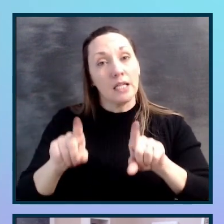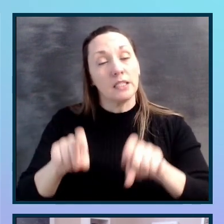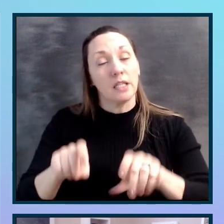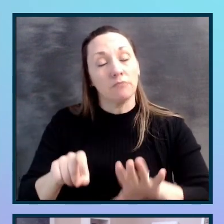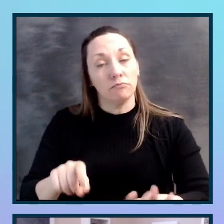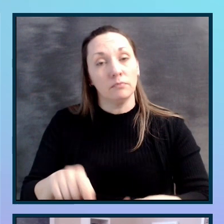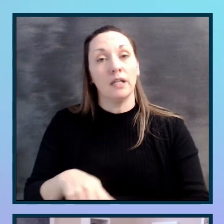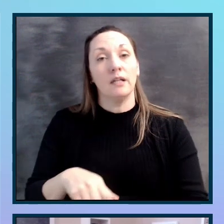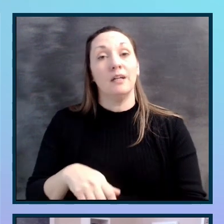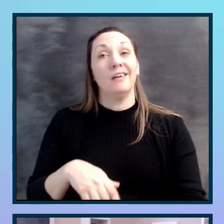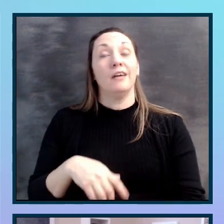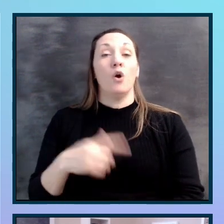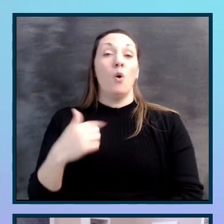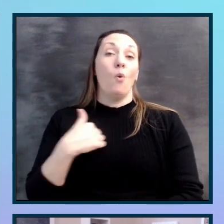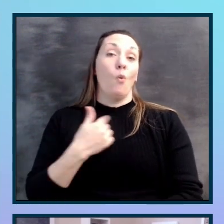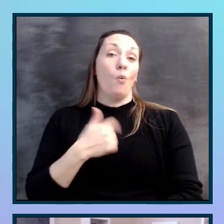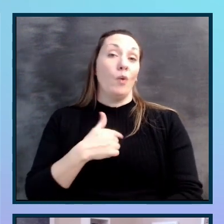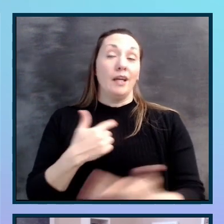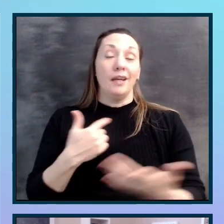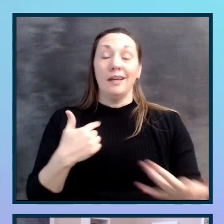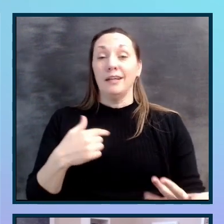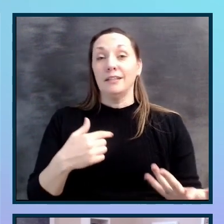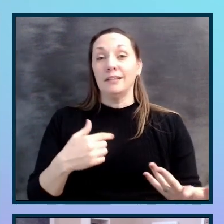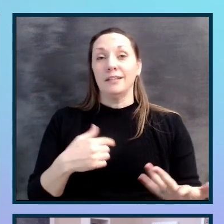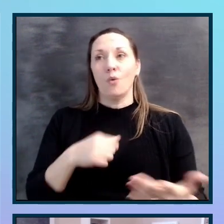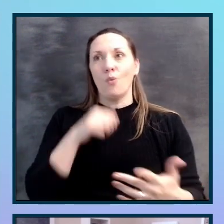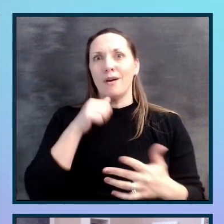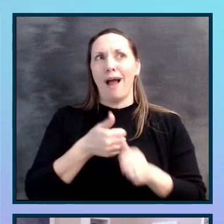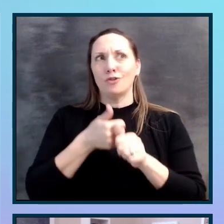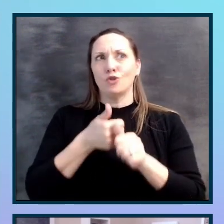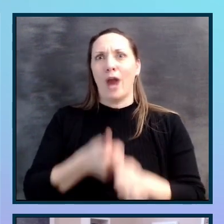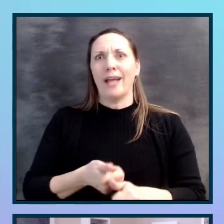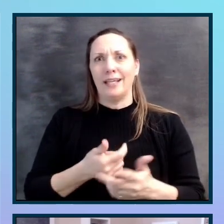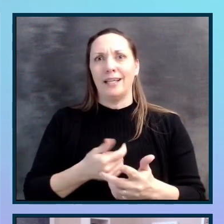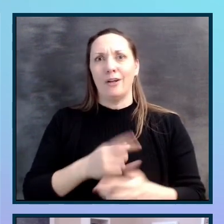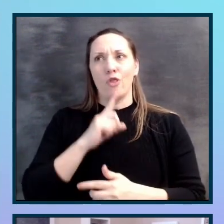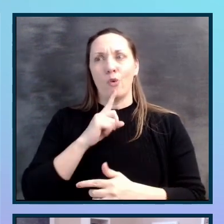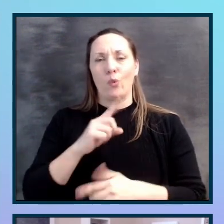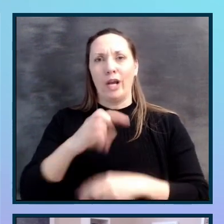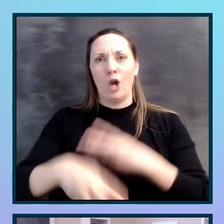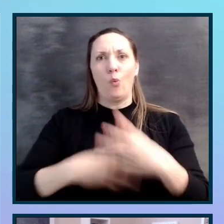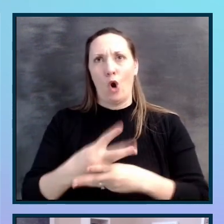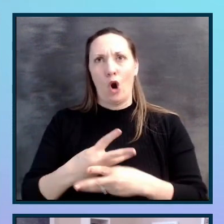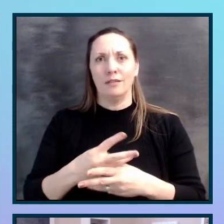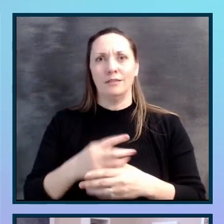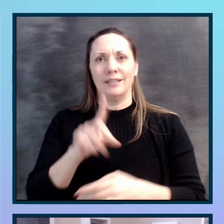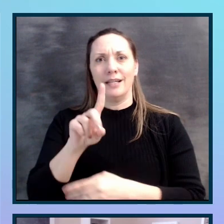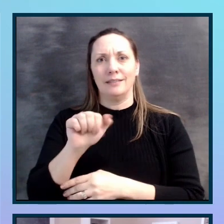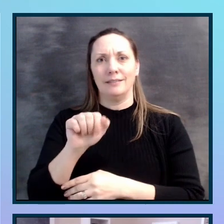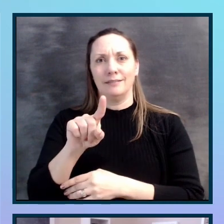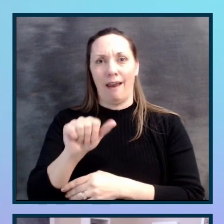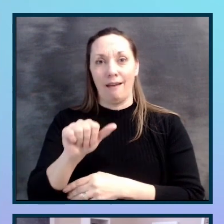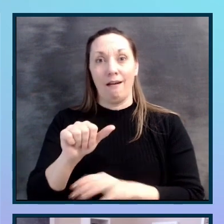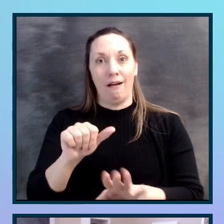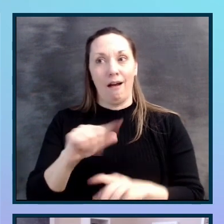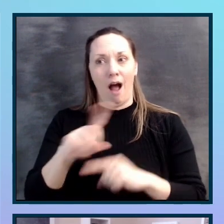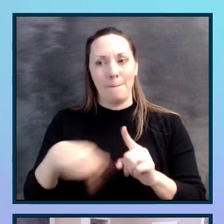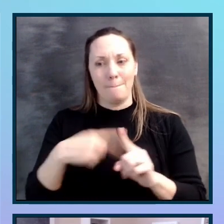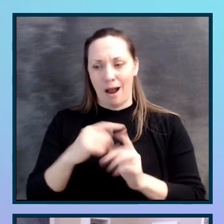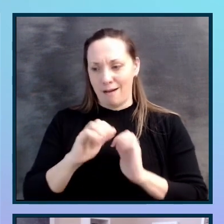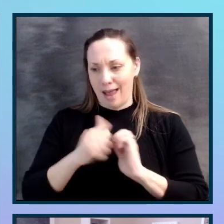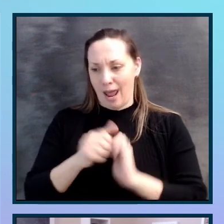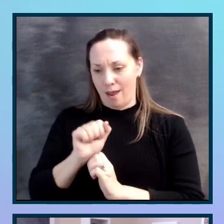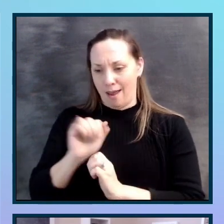Not only are we not tracking the real-world data about how